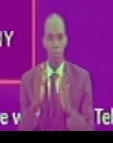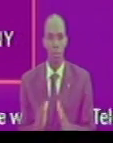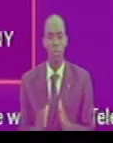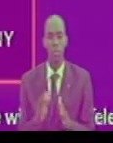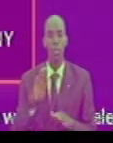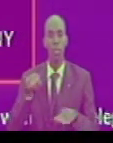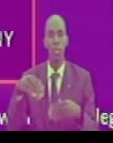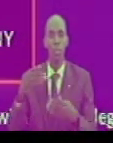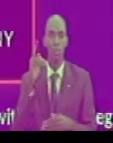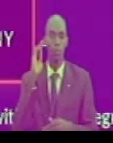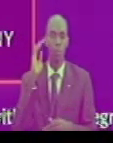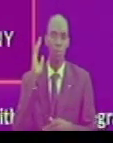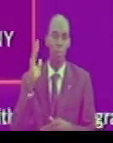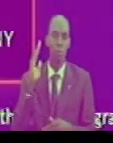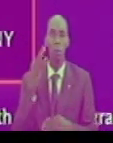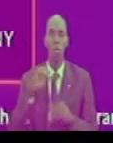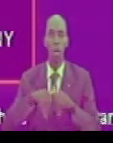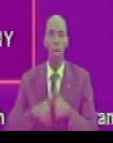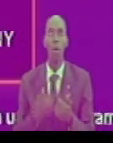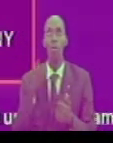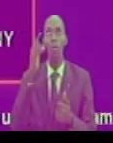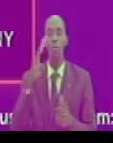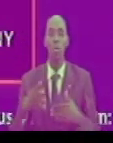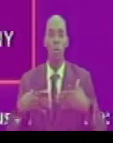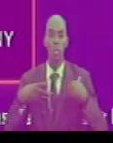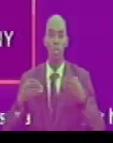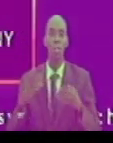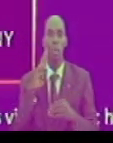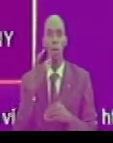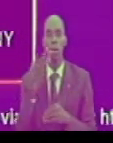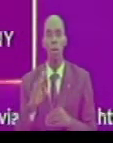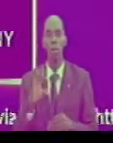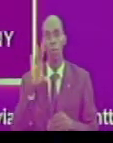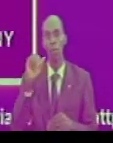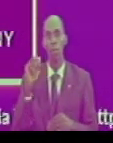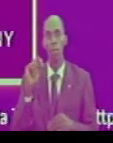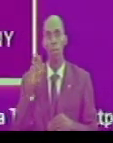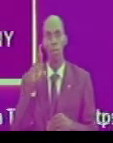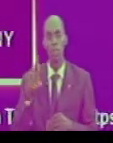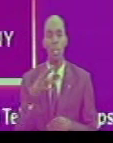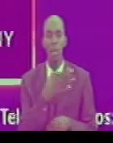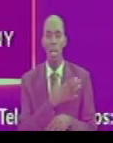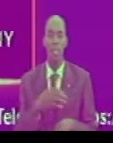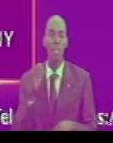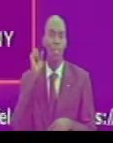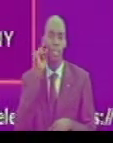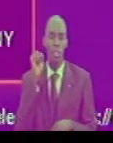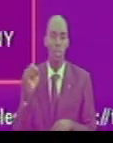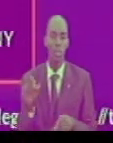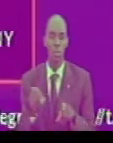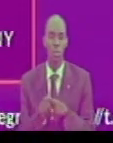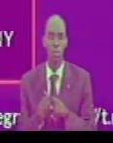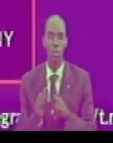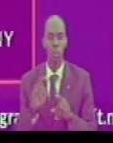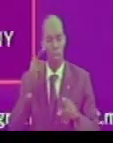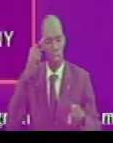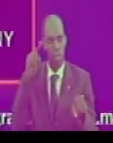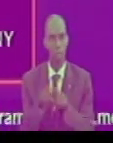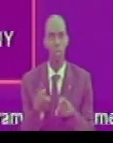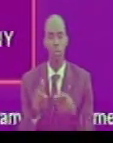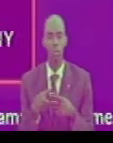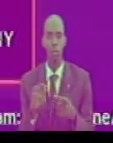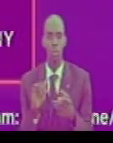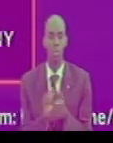she keyed into that. And she has been trusting God as well for the past 4 years for healing from ulcer.